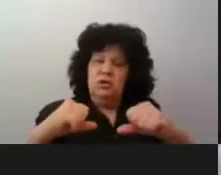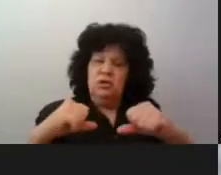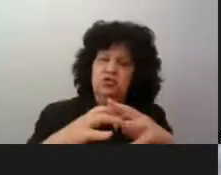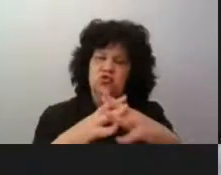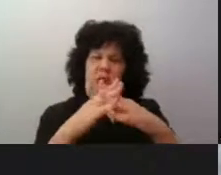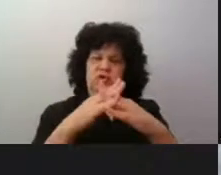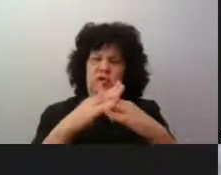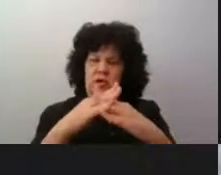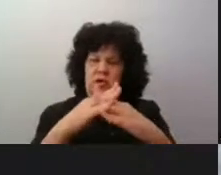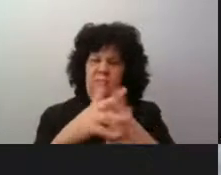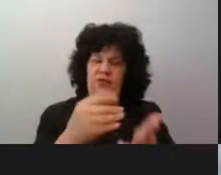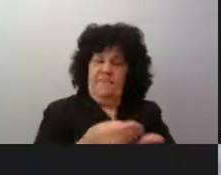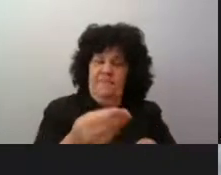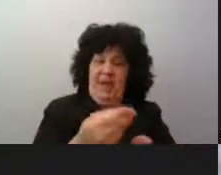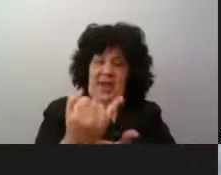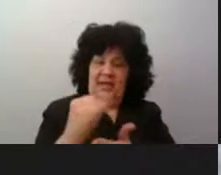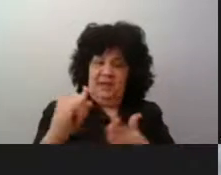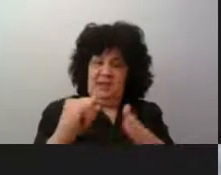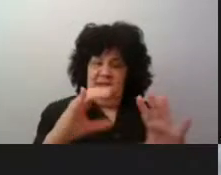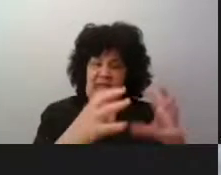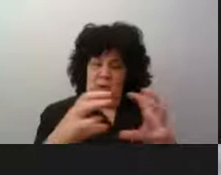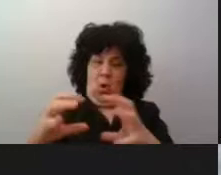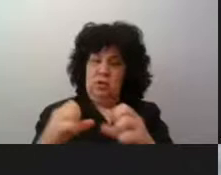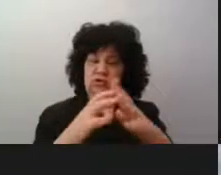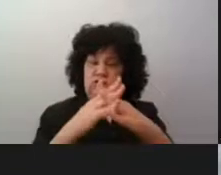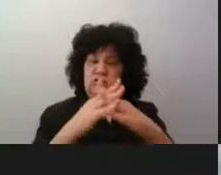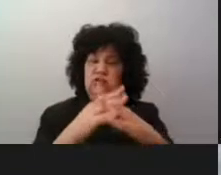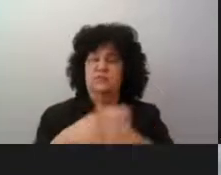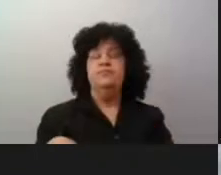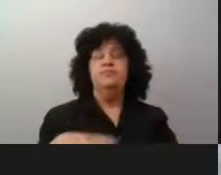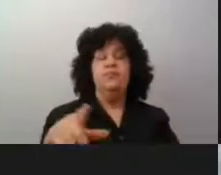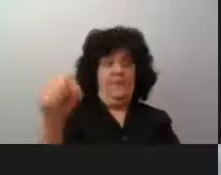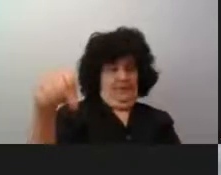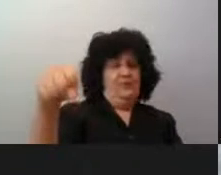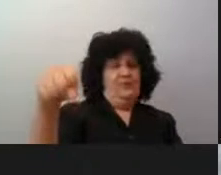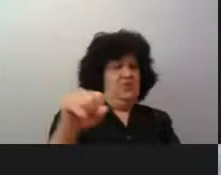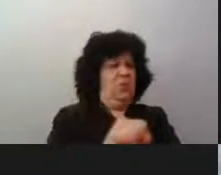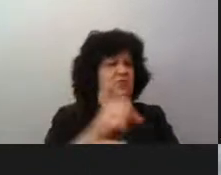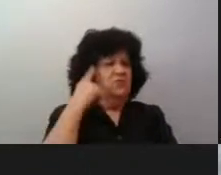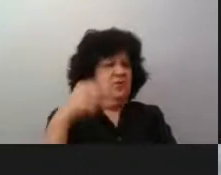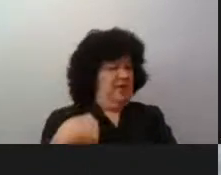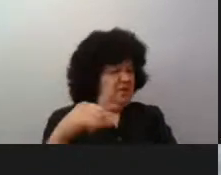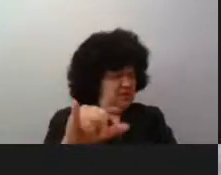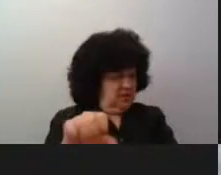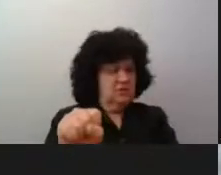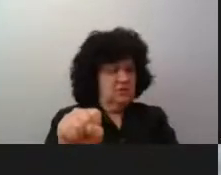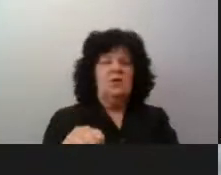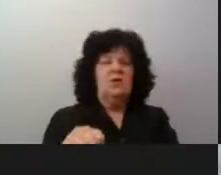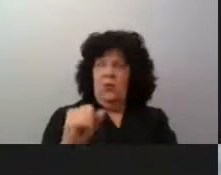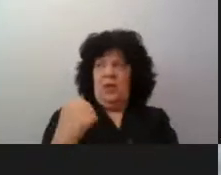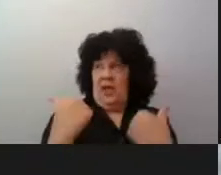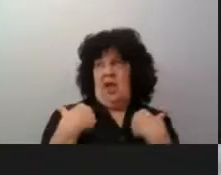buying category structure? If that one's for me, yes, that's certainly widely available.